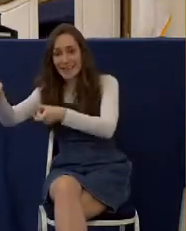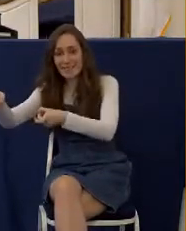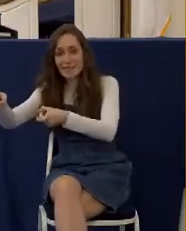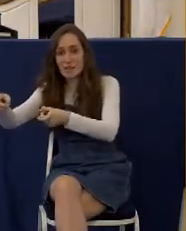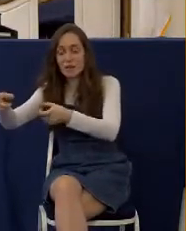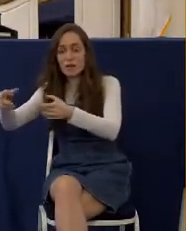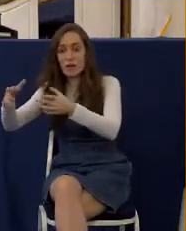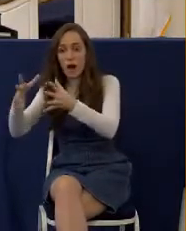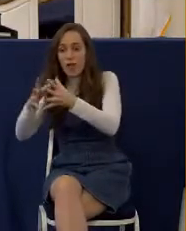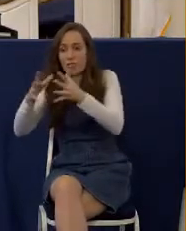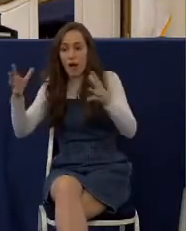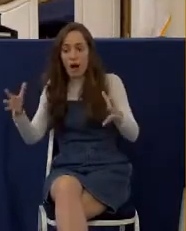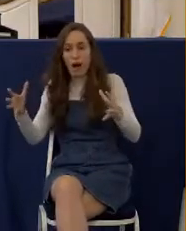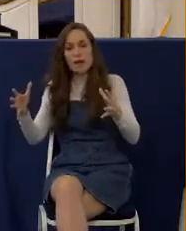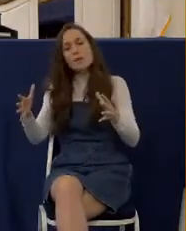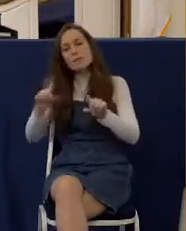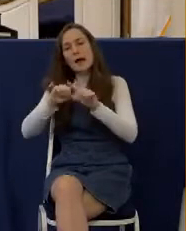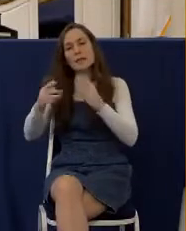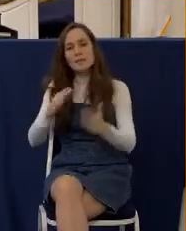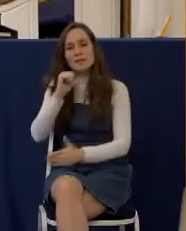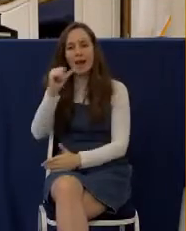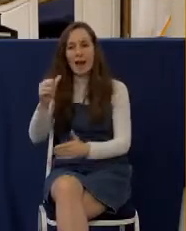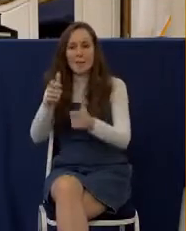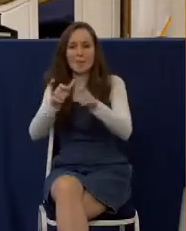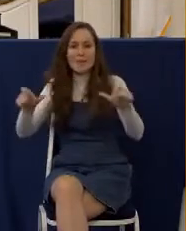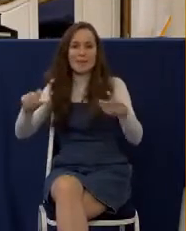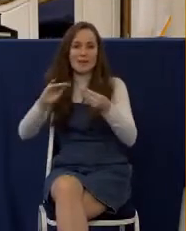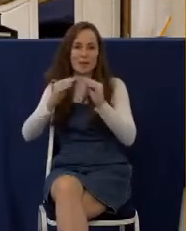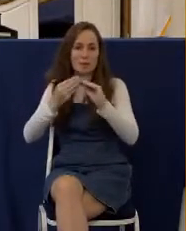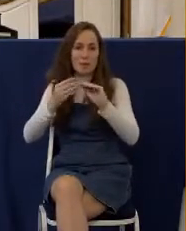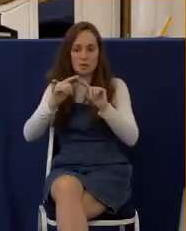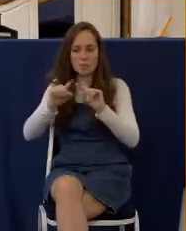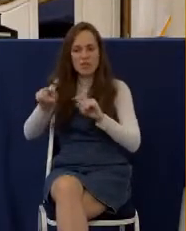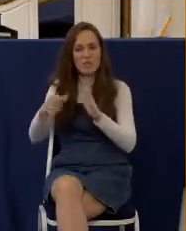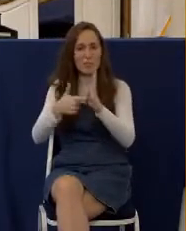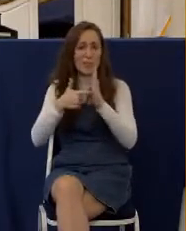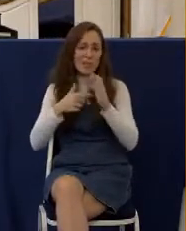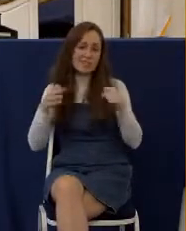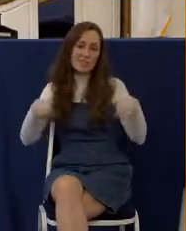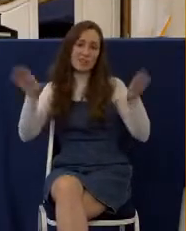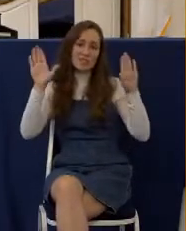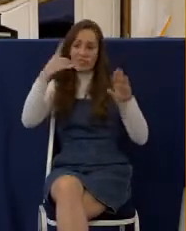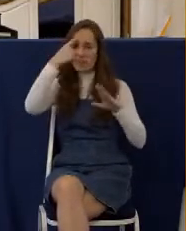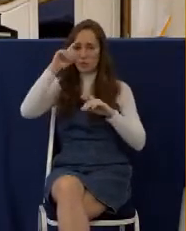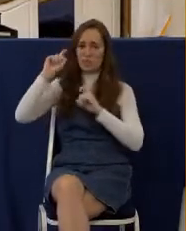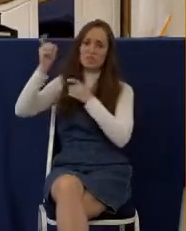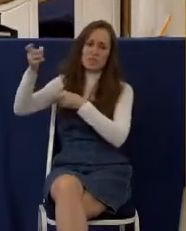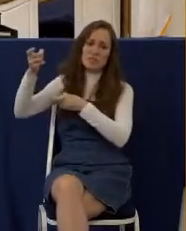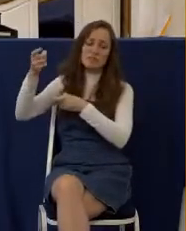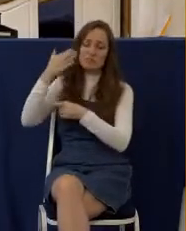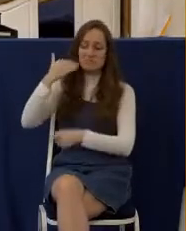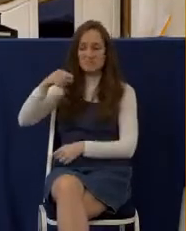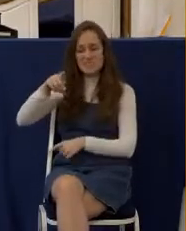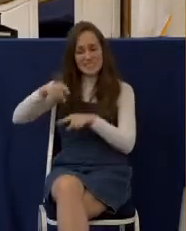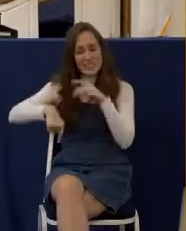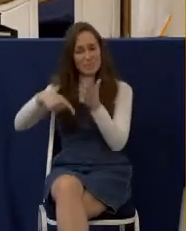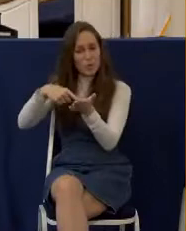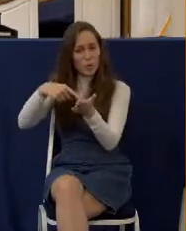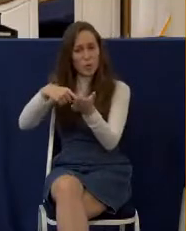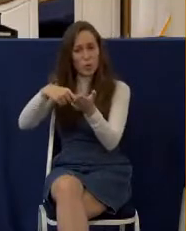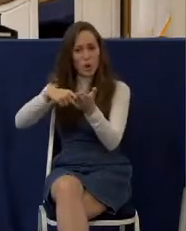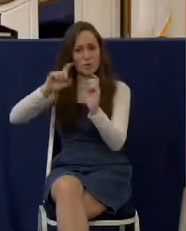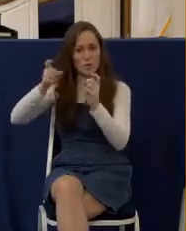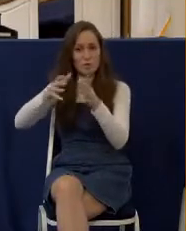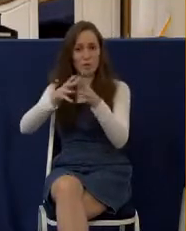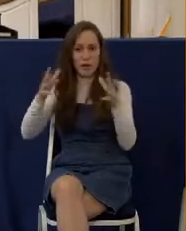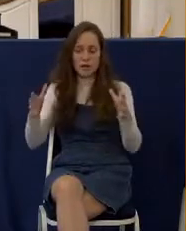numerically, but it was a sacrifice for them to be able to give, because they really couldn't afford to give that much. So they